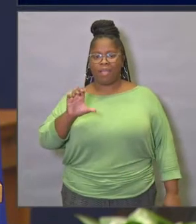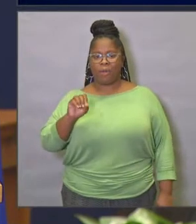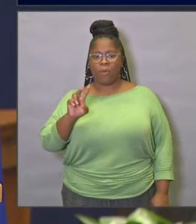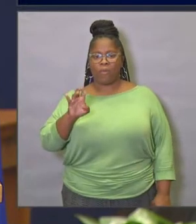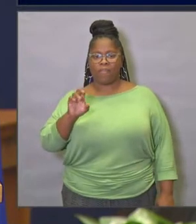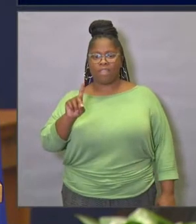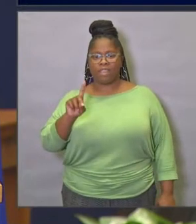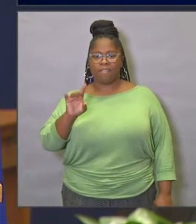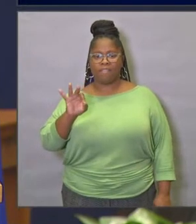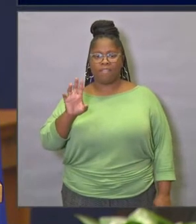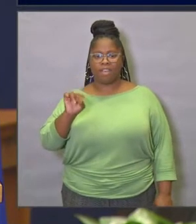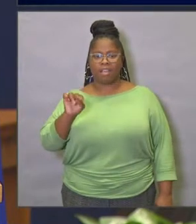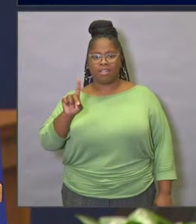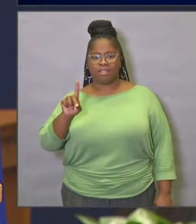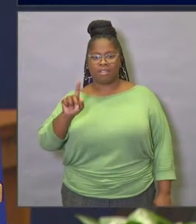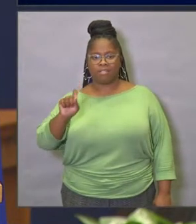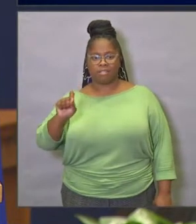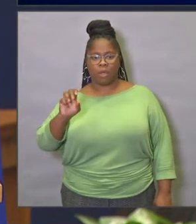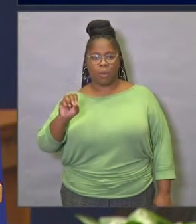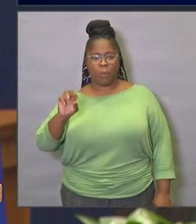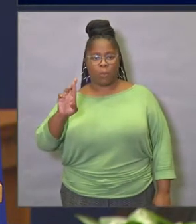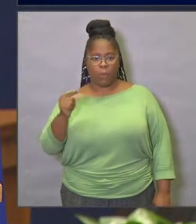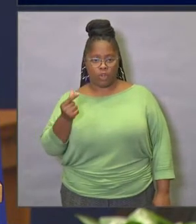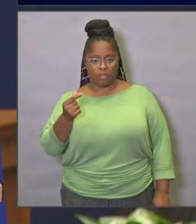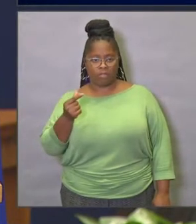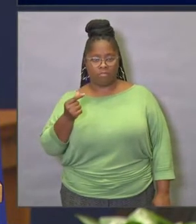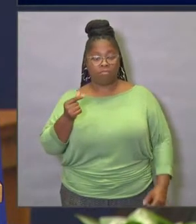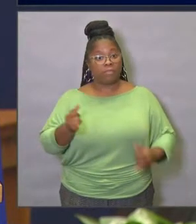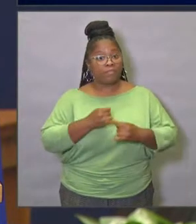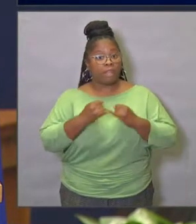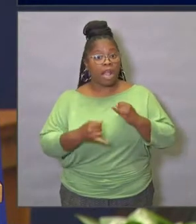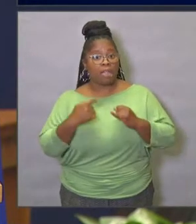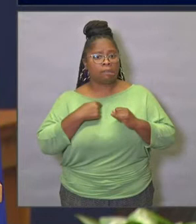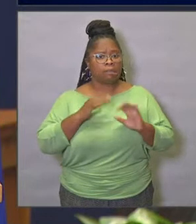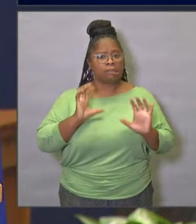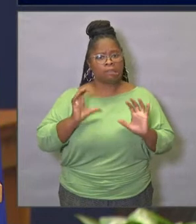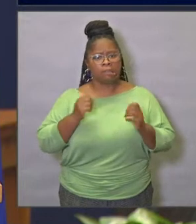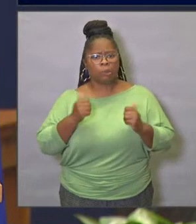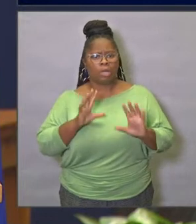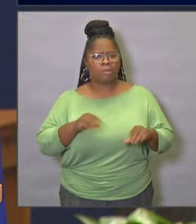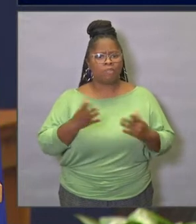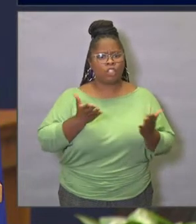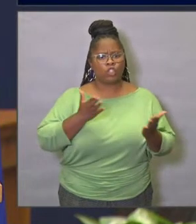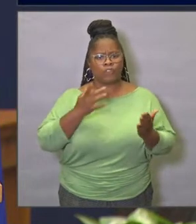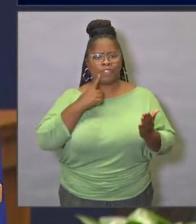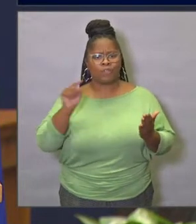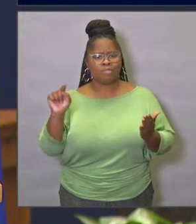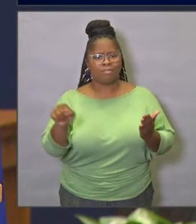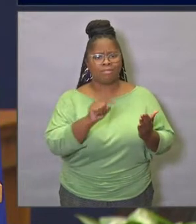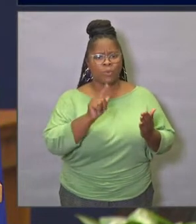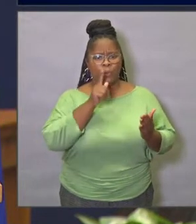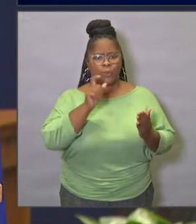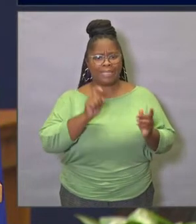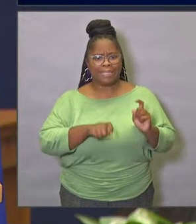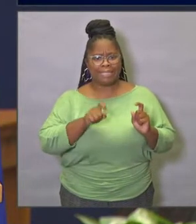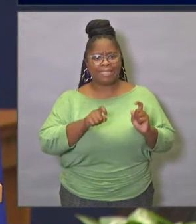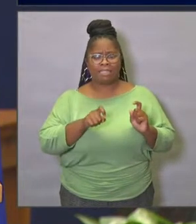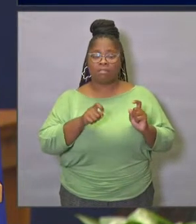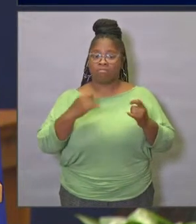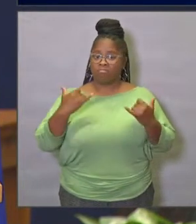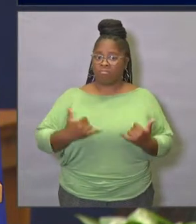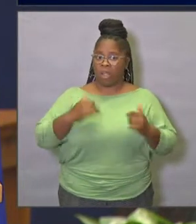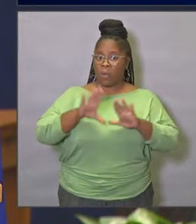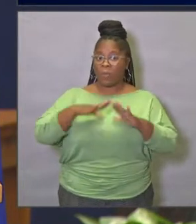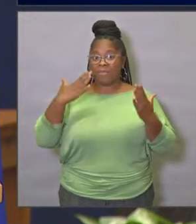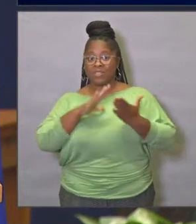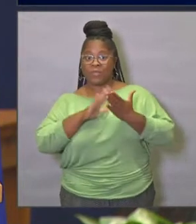lacovidfund.org. Finally, as we seek to serve those in need, youth must be our priority. With school back in session, we see the